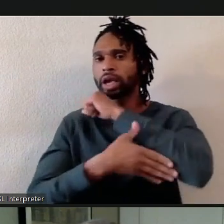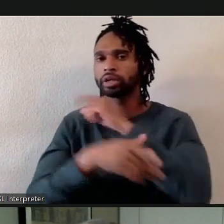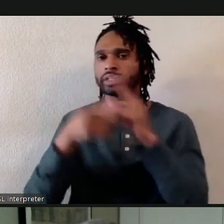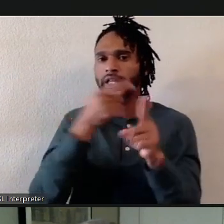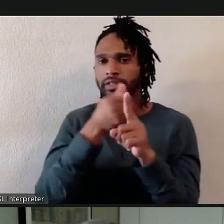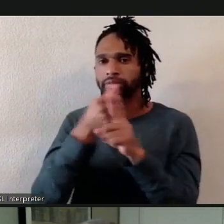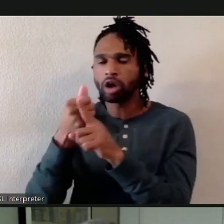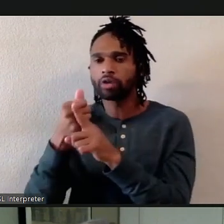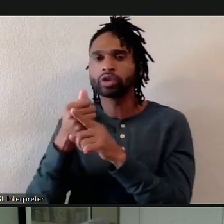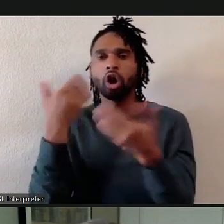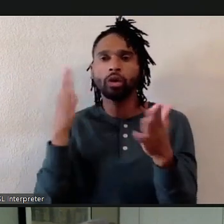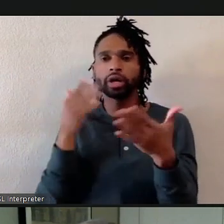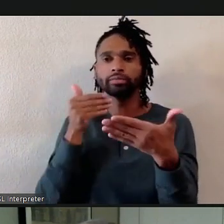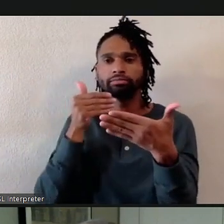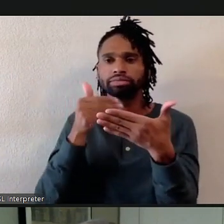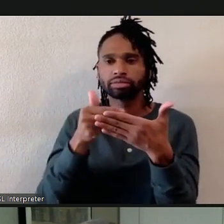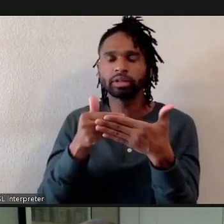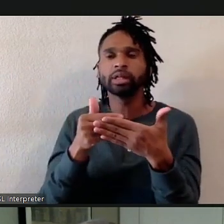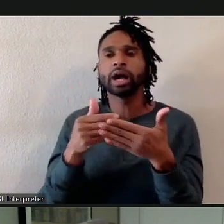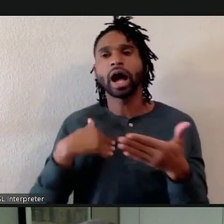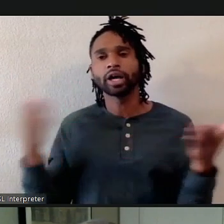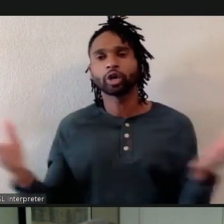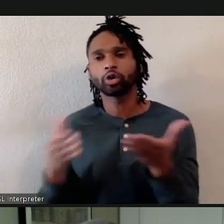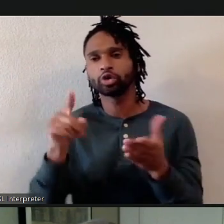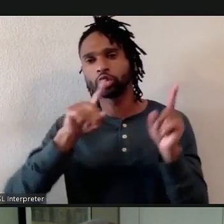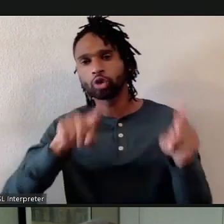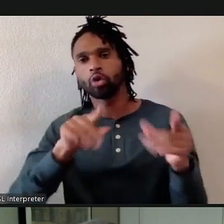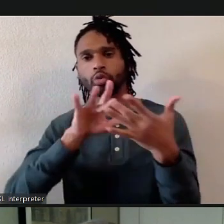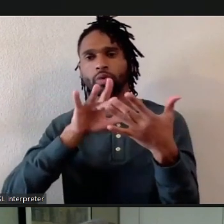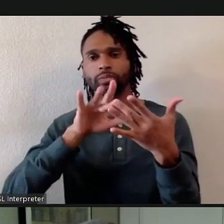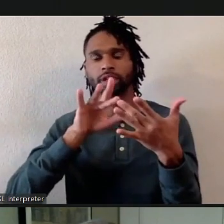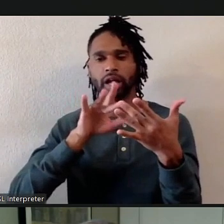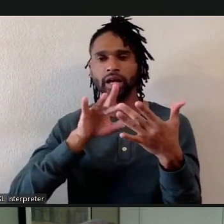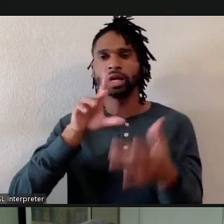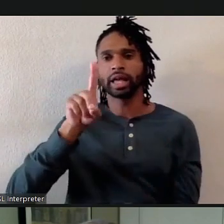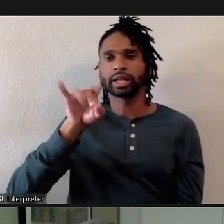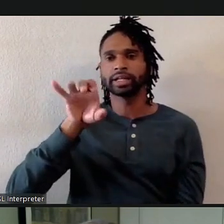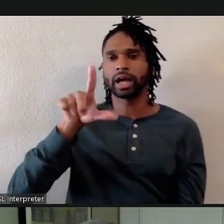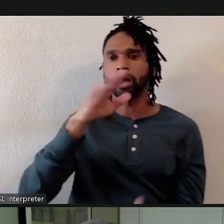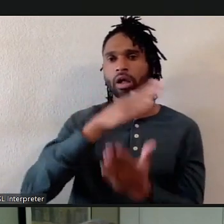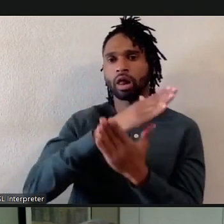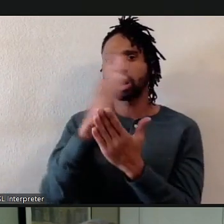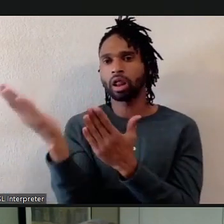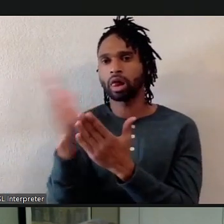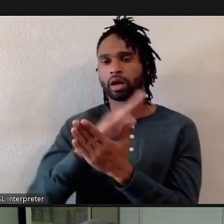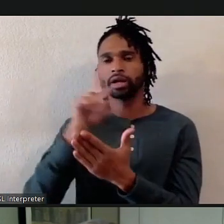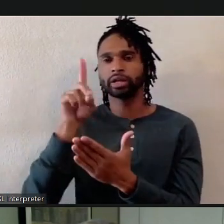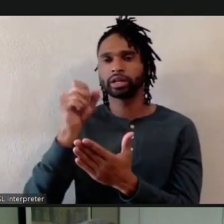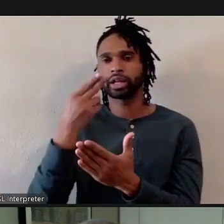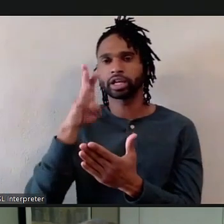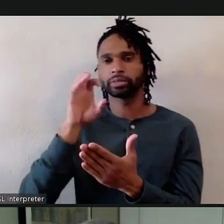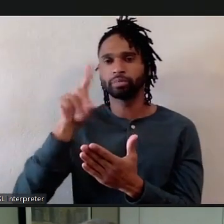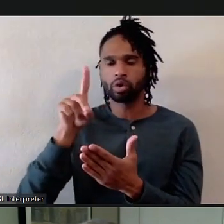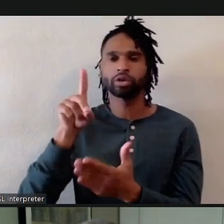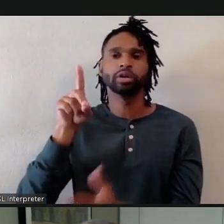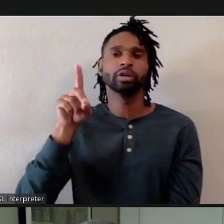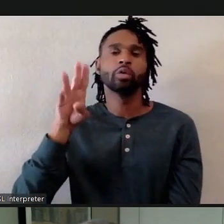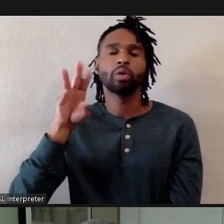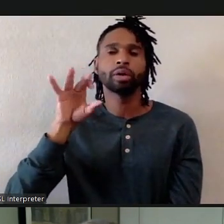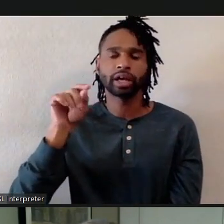encourage you to go to the website, and it's the Dial dashboard website at